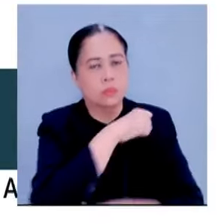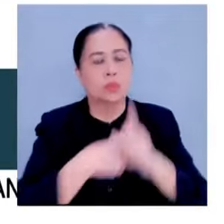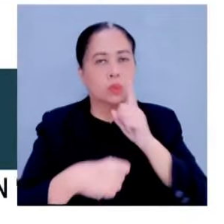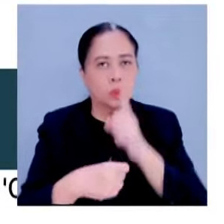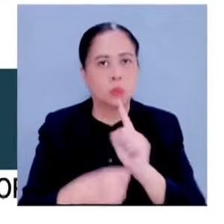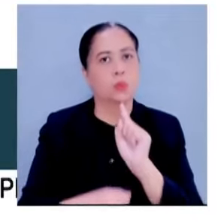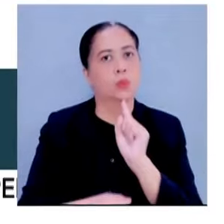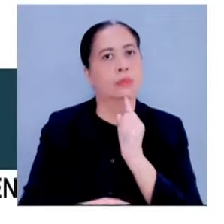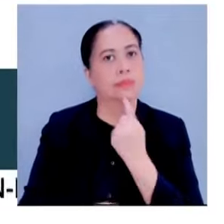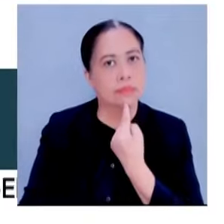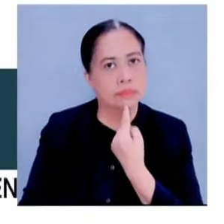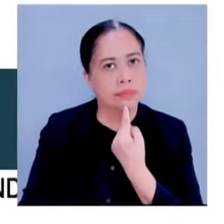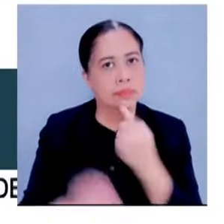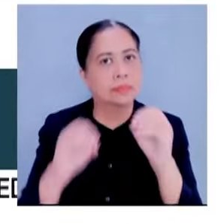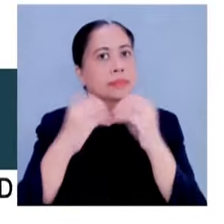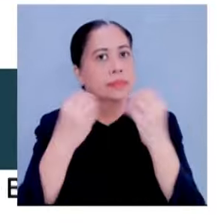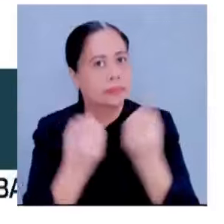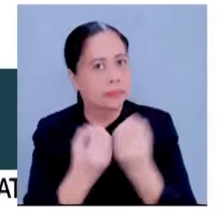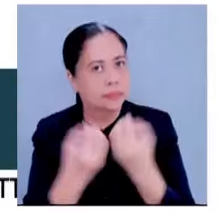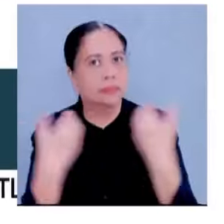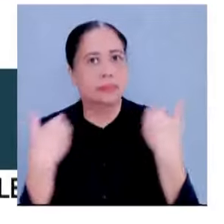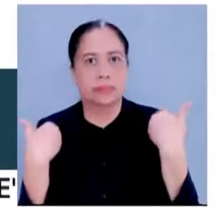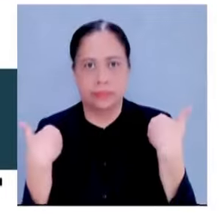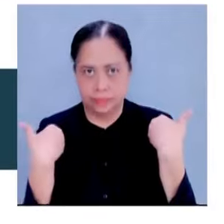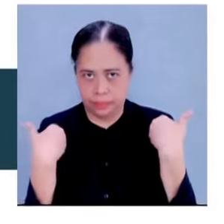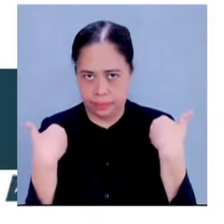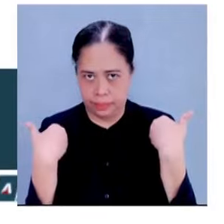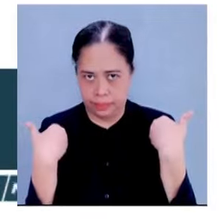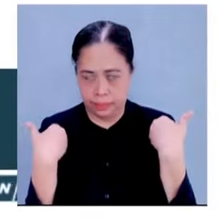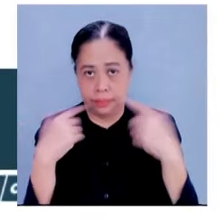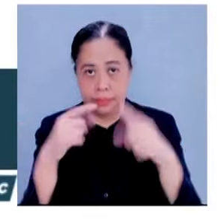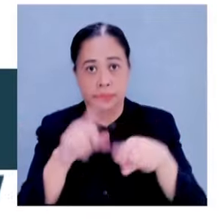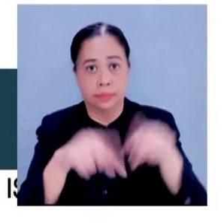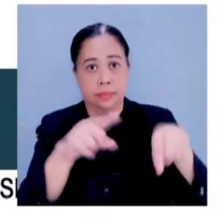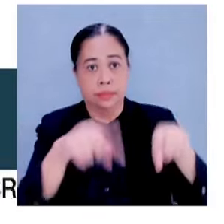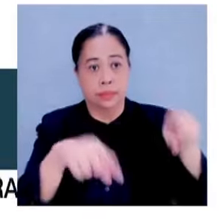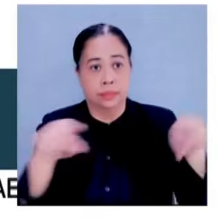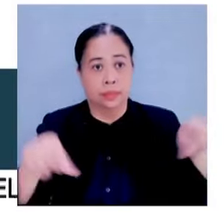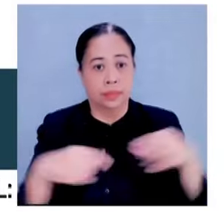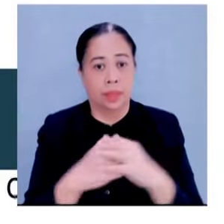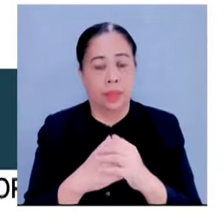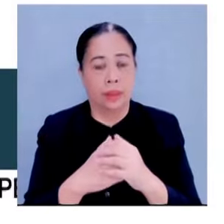partyless organization, because we have multi-sectoral.